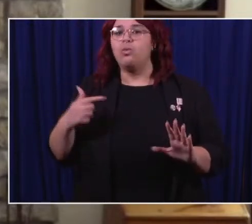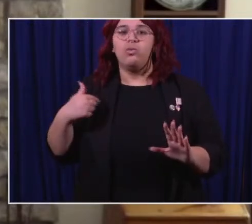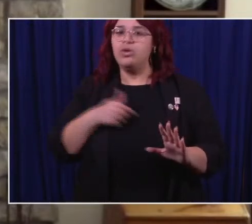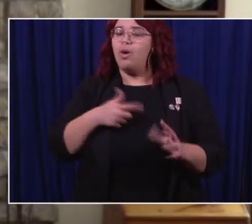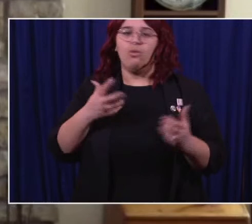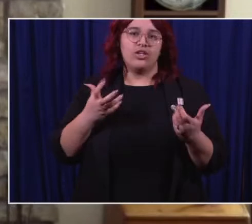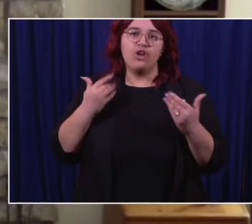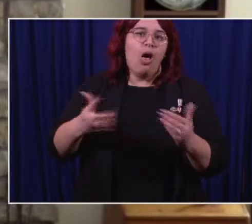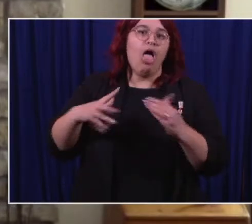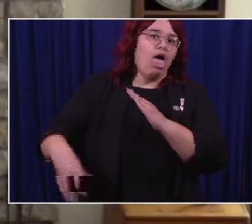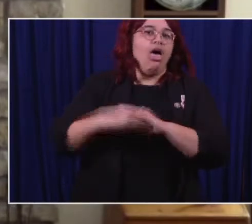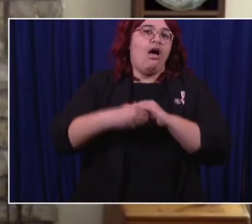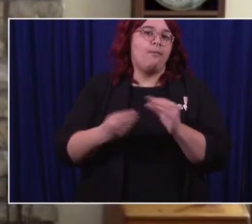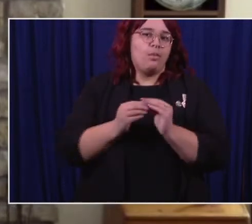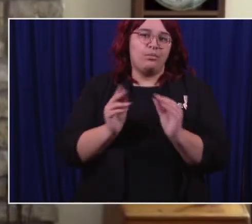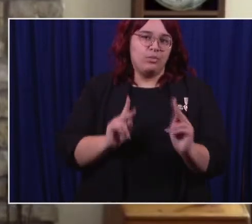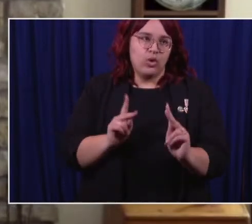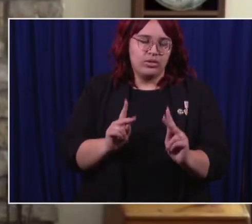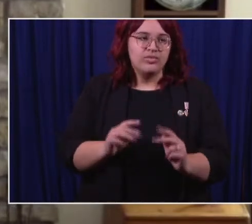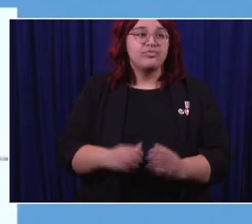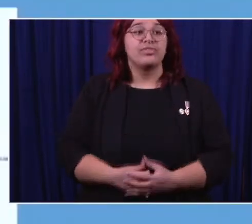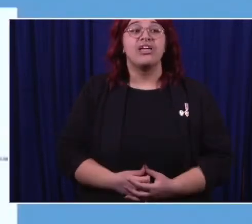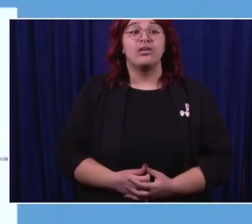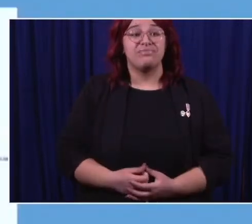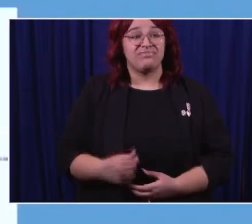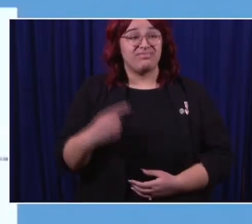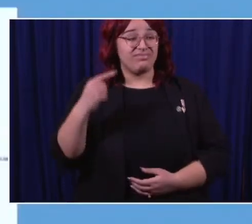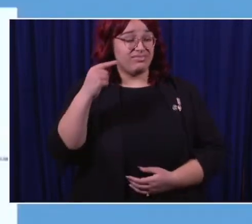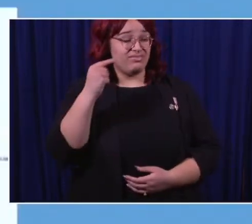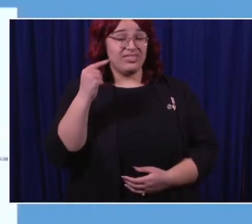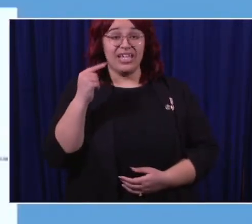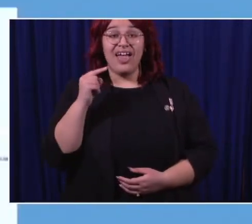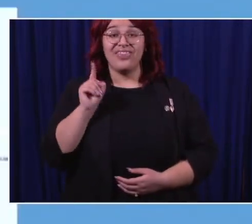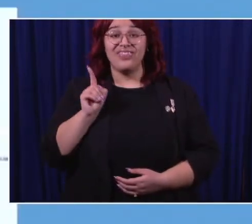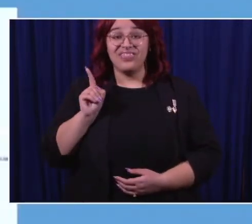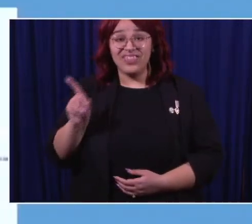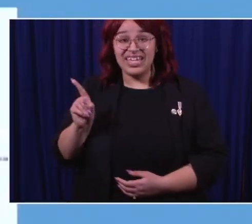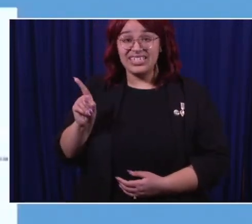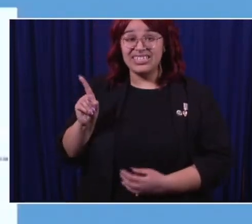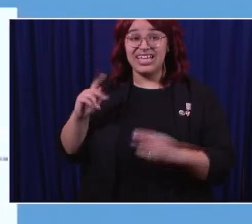as you see them. And we don't really know, Jim,